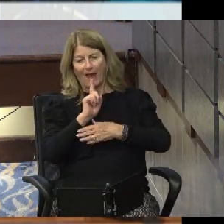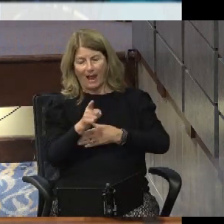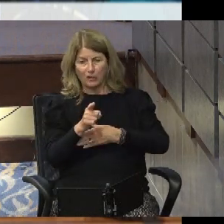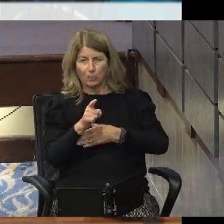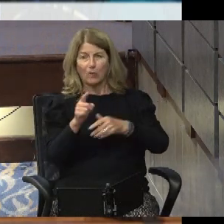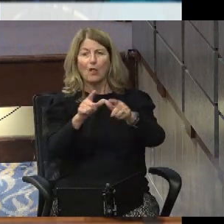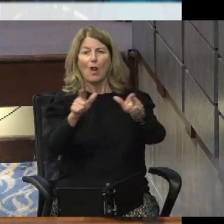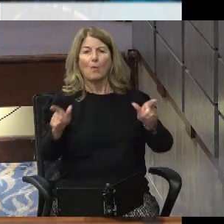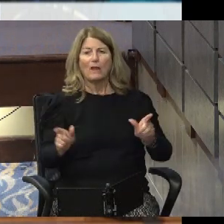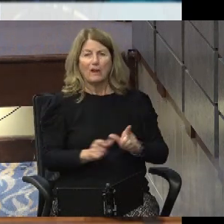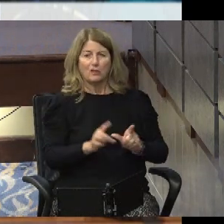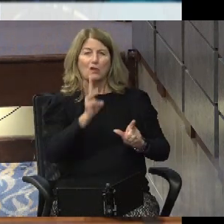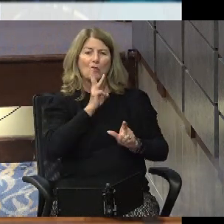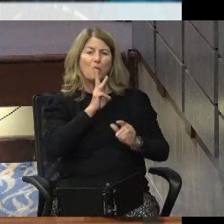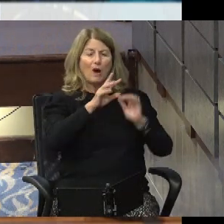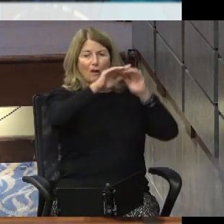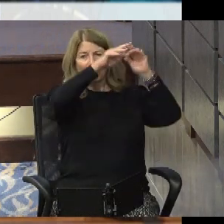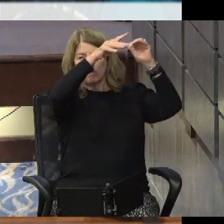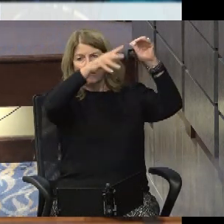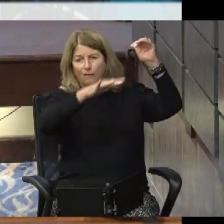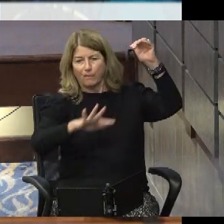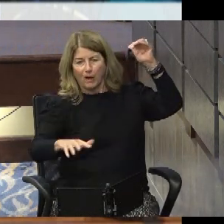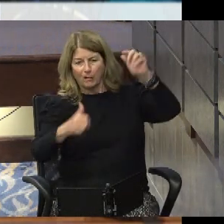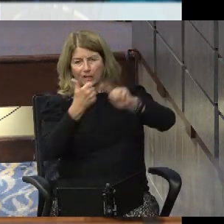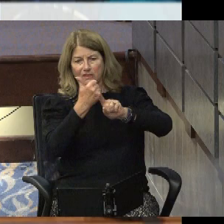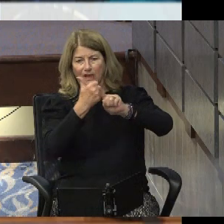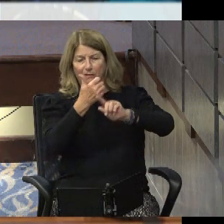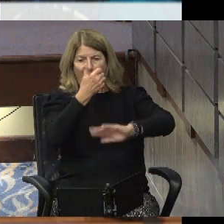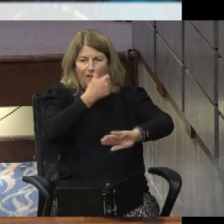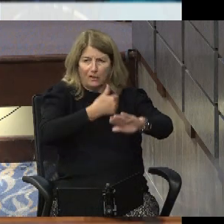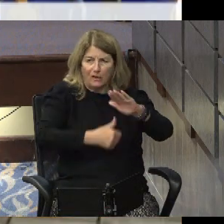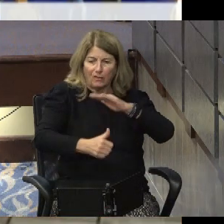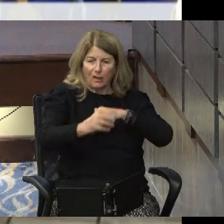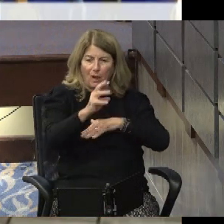wall itself underneath the main lanes of the interstate.